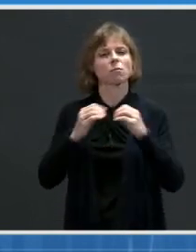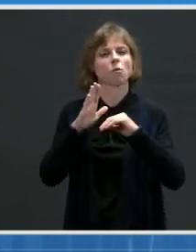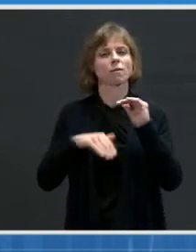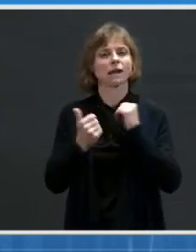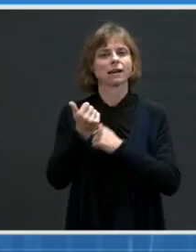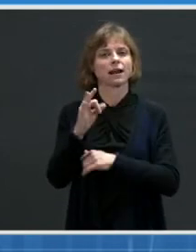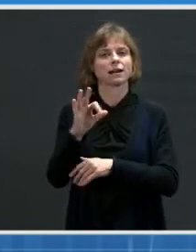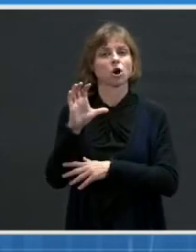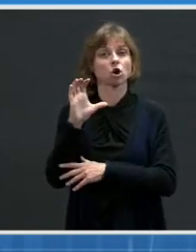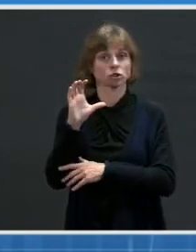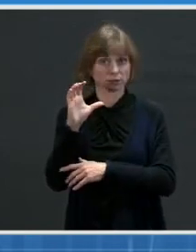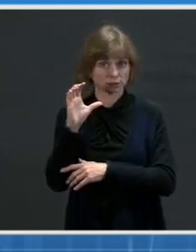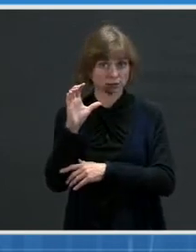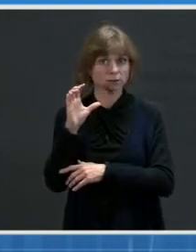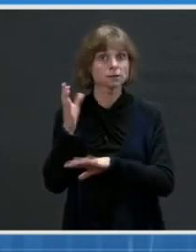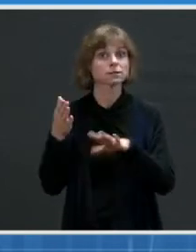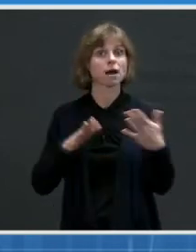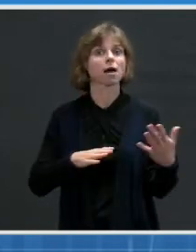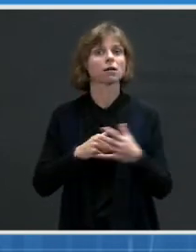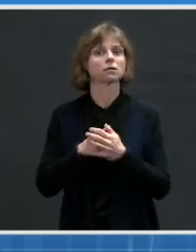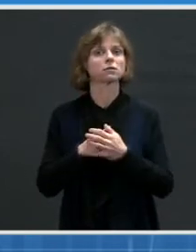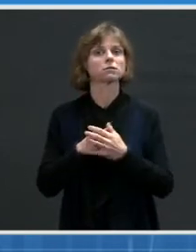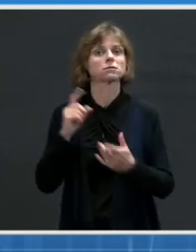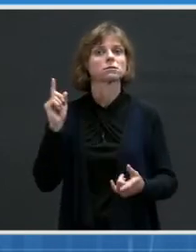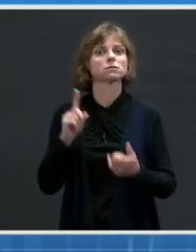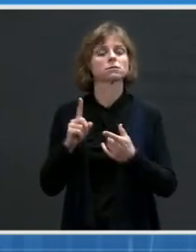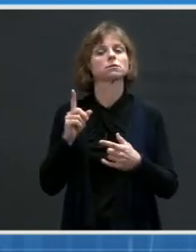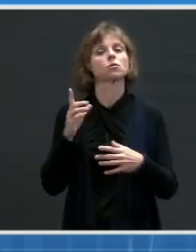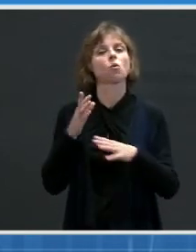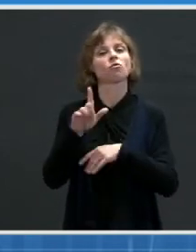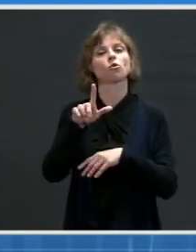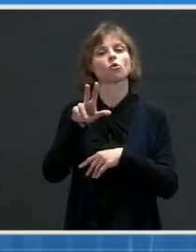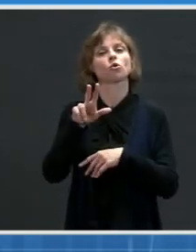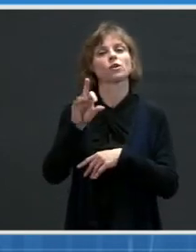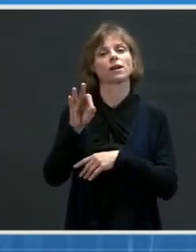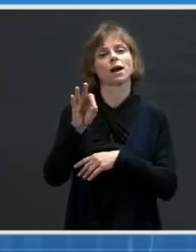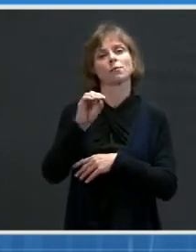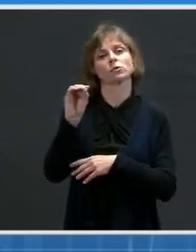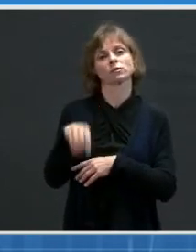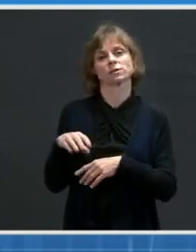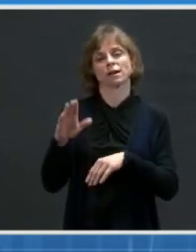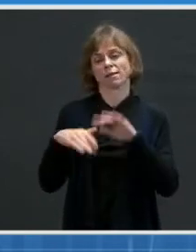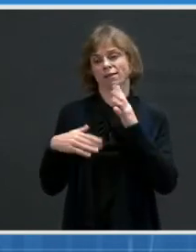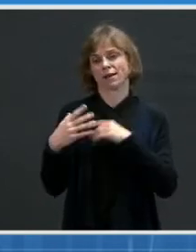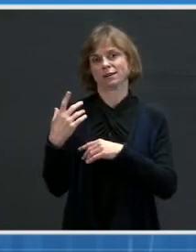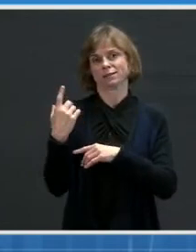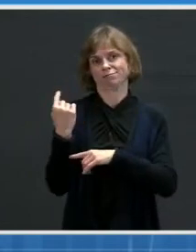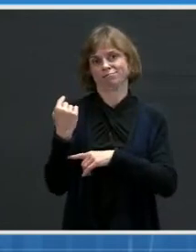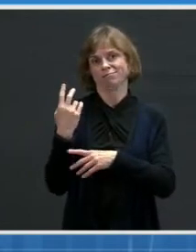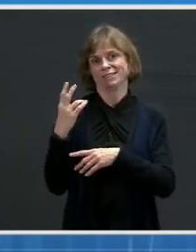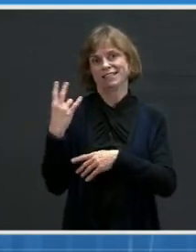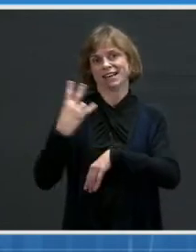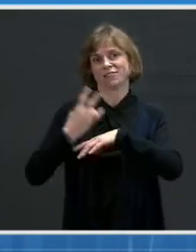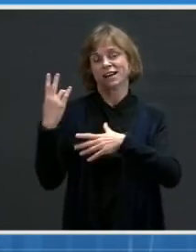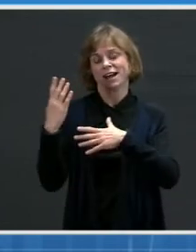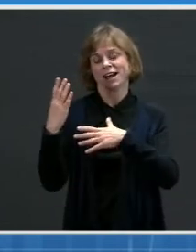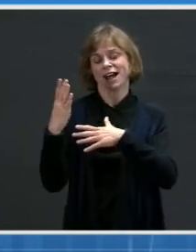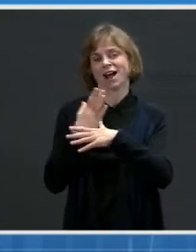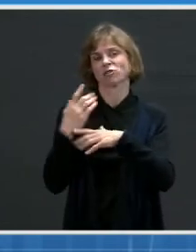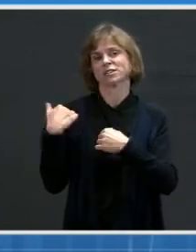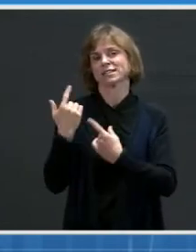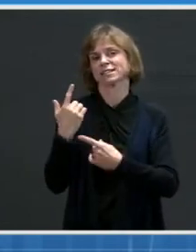deaths, dropping 39% compared to the prior 7-day average. This is the lowest since the beginning of